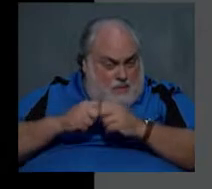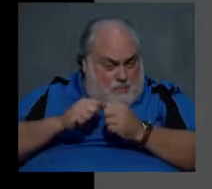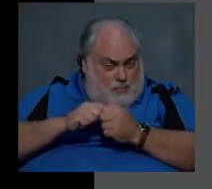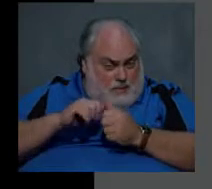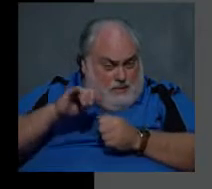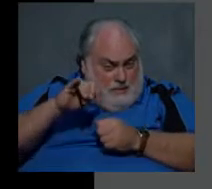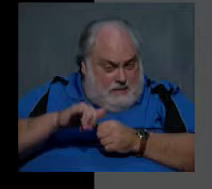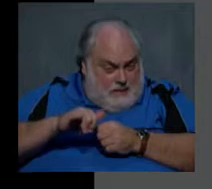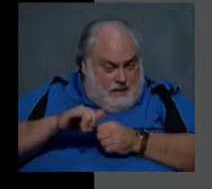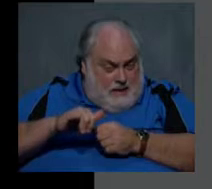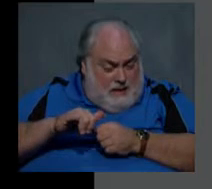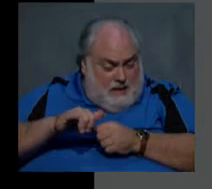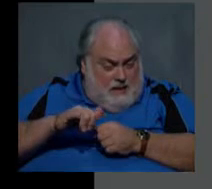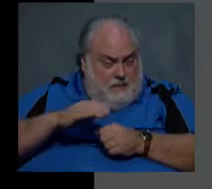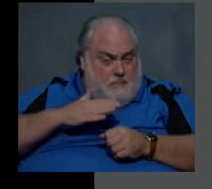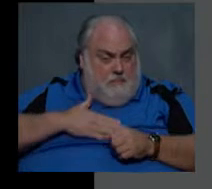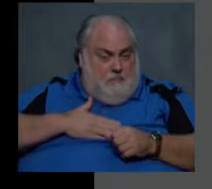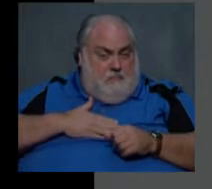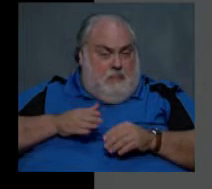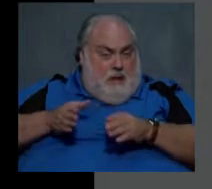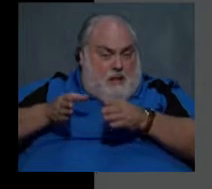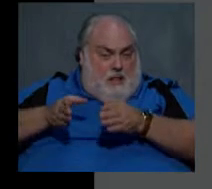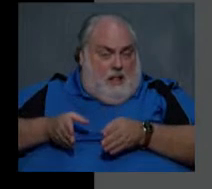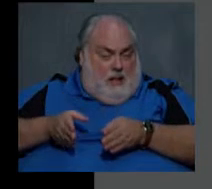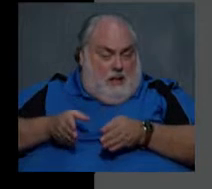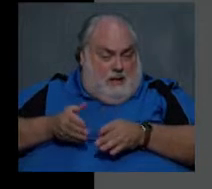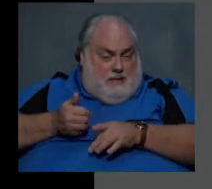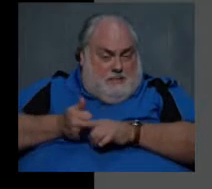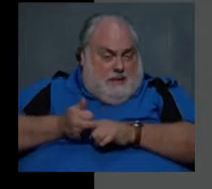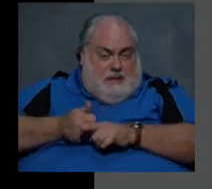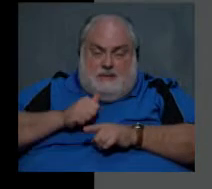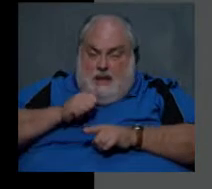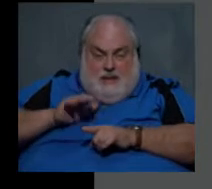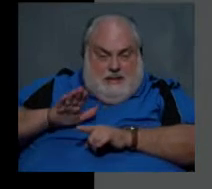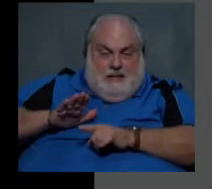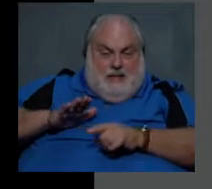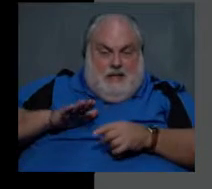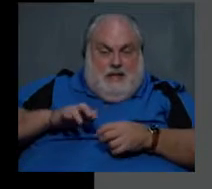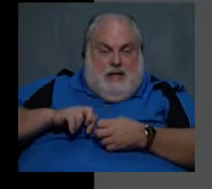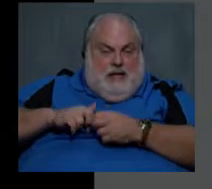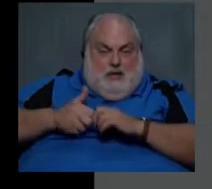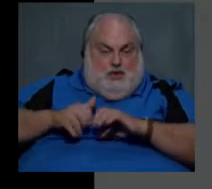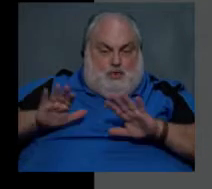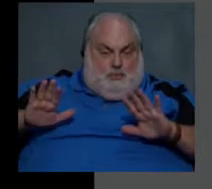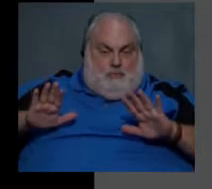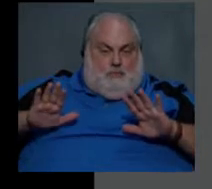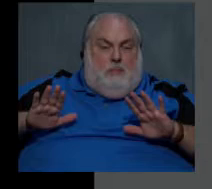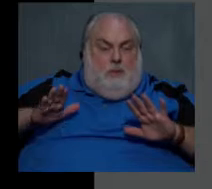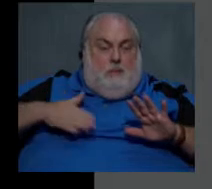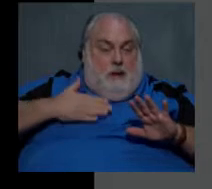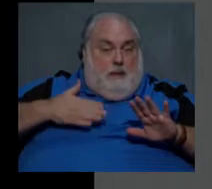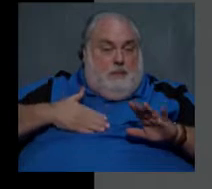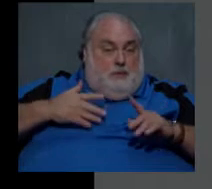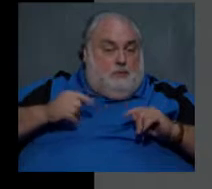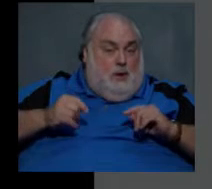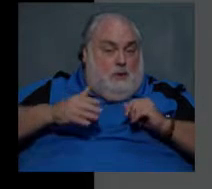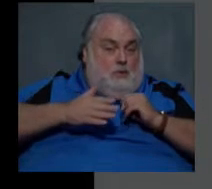but my client's that's not his issue. We're certainly glad to try to help.